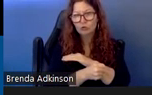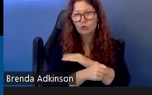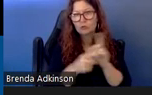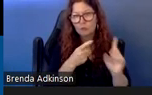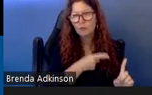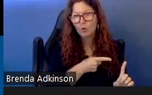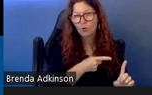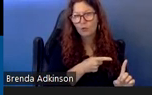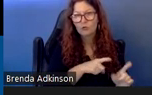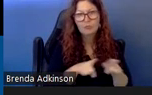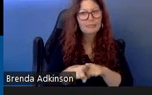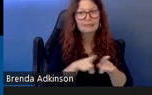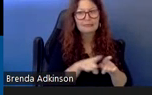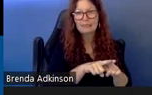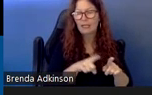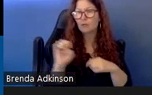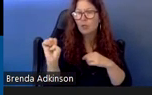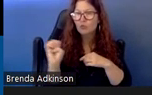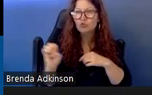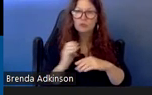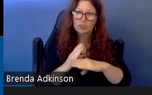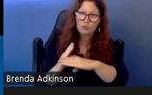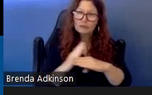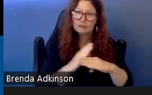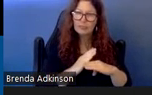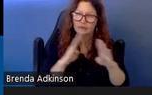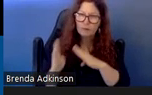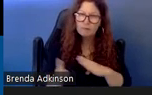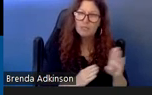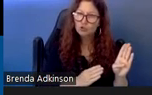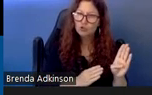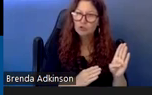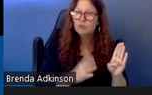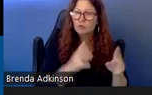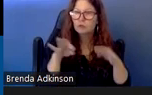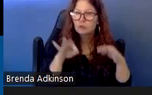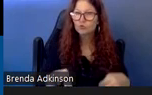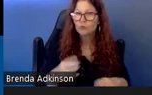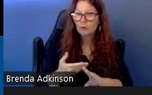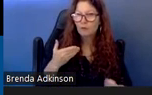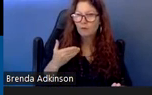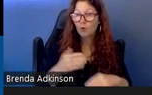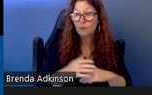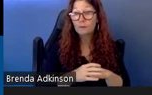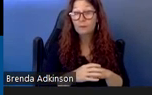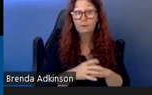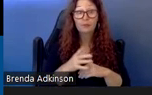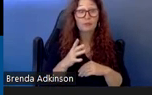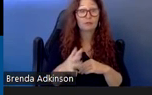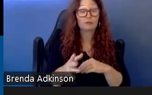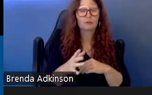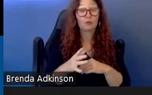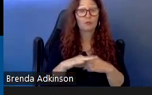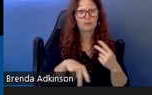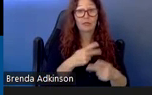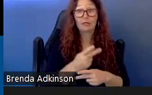emergency protective measures that we mentioned earlier. So it's a form of non-congregate